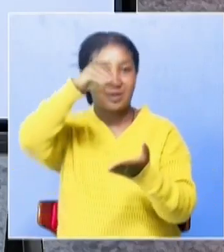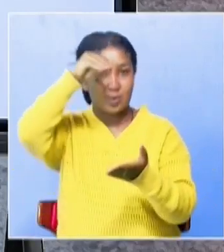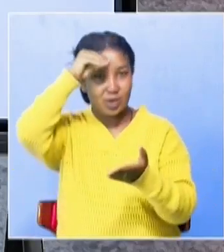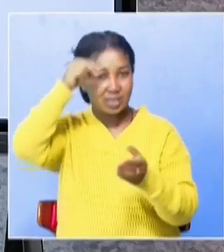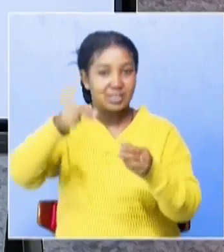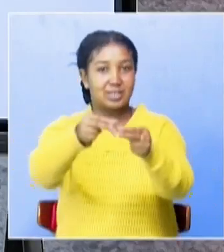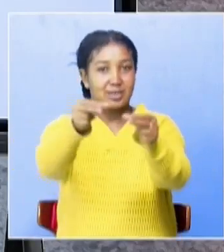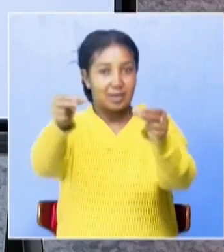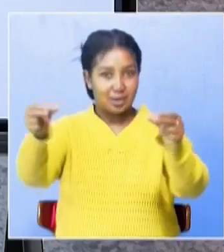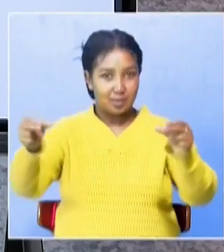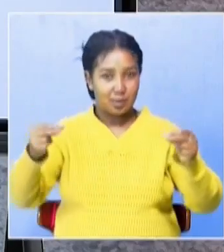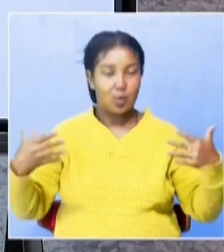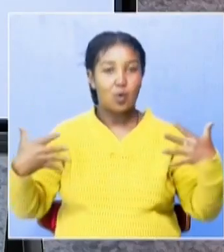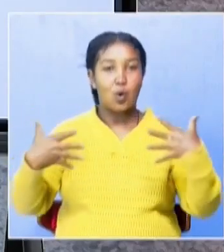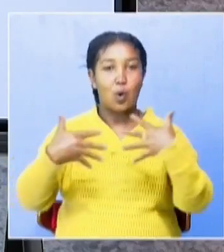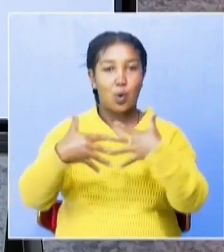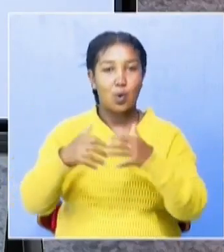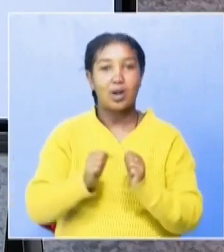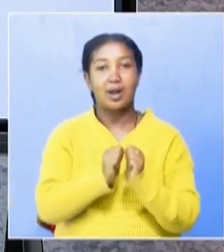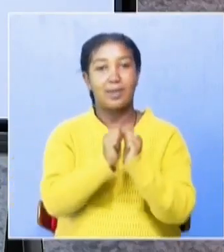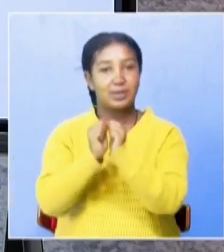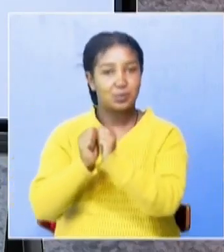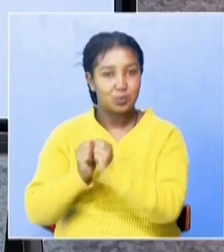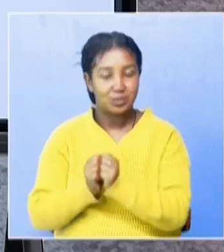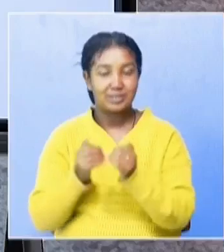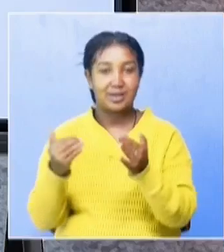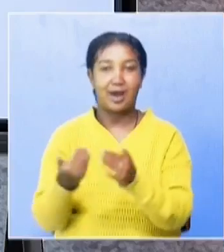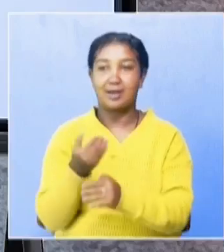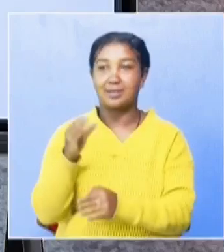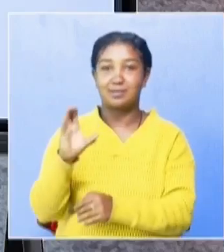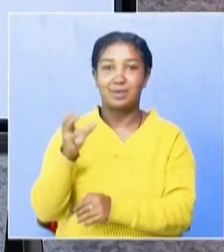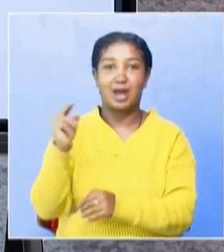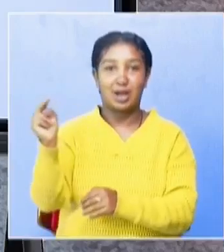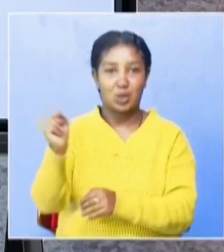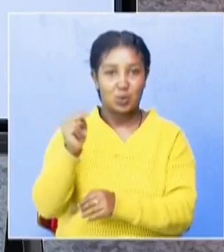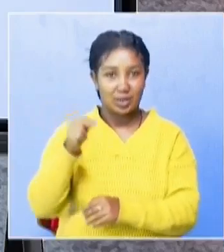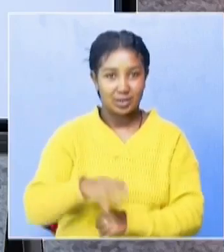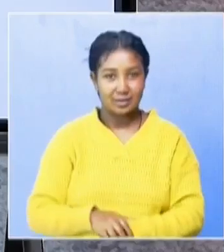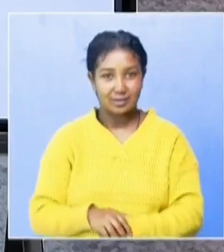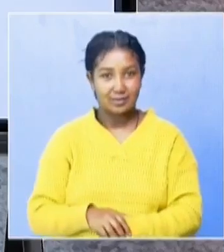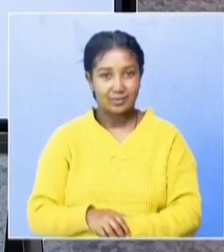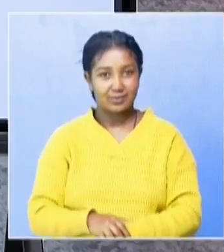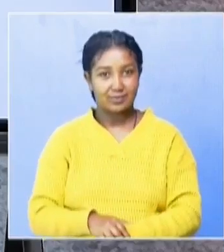of Addis Ababa Education Bureau in collaboration with Addis Media Network.